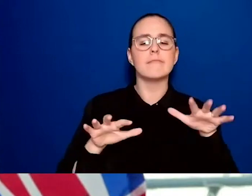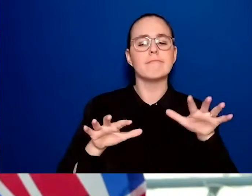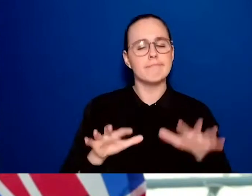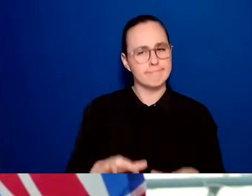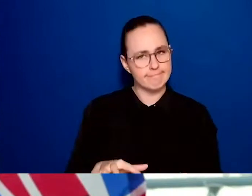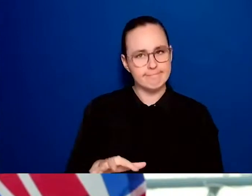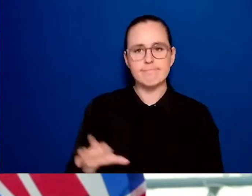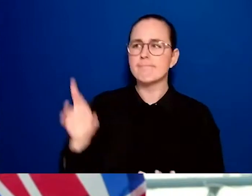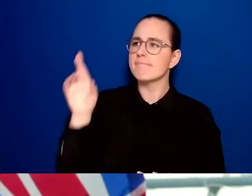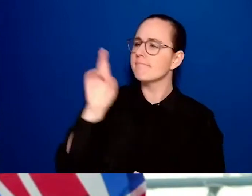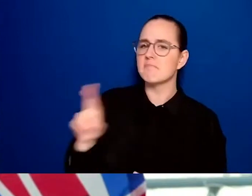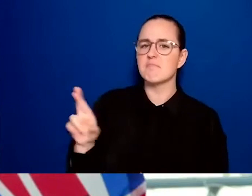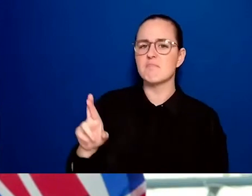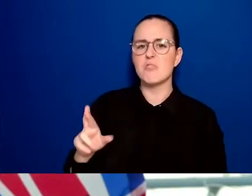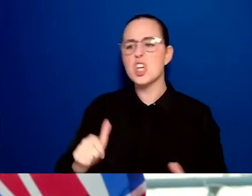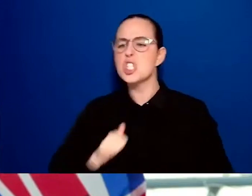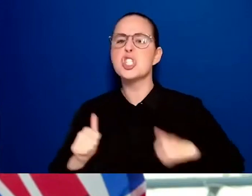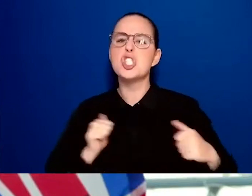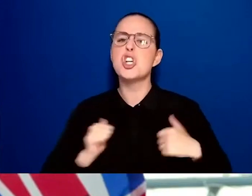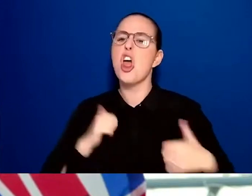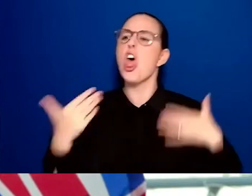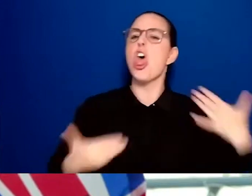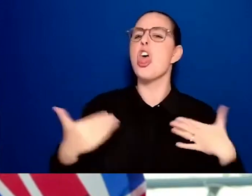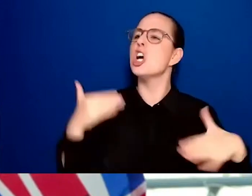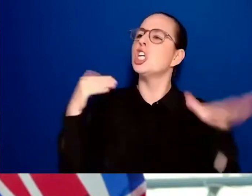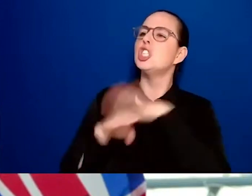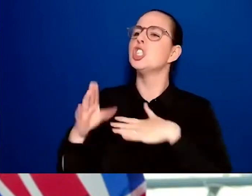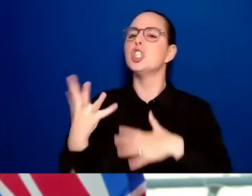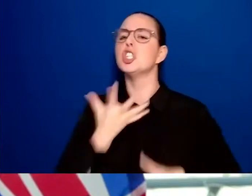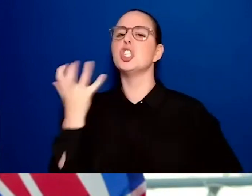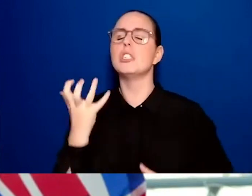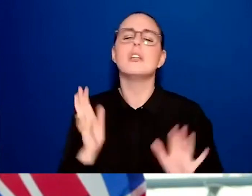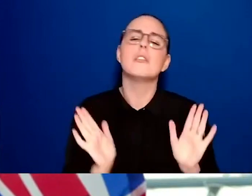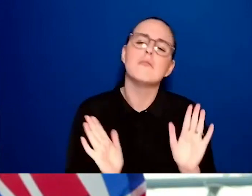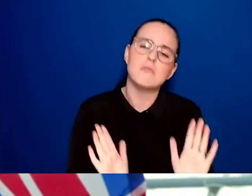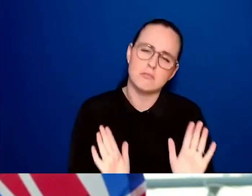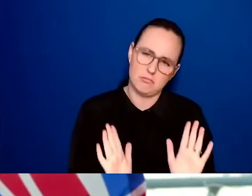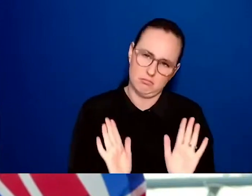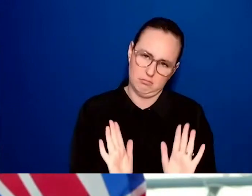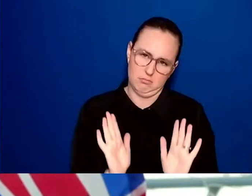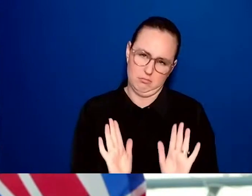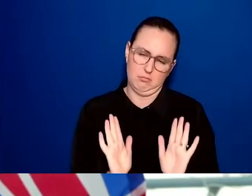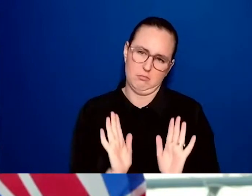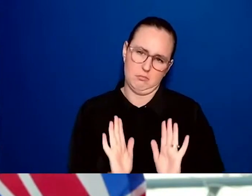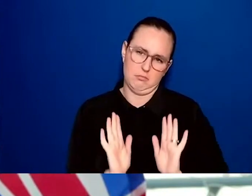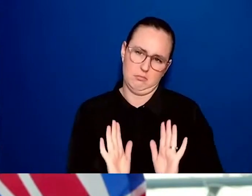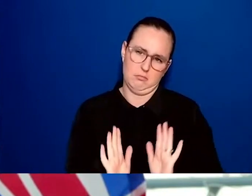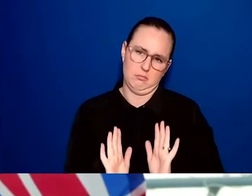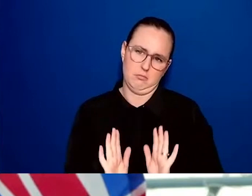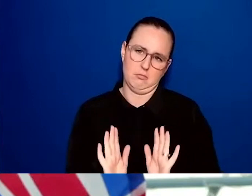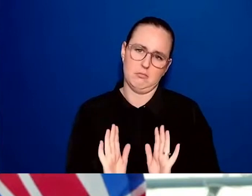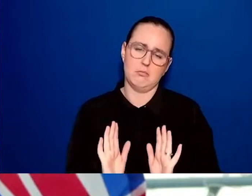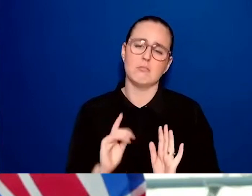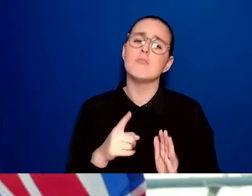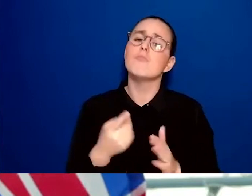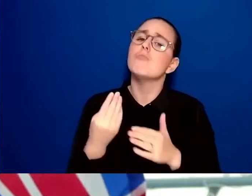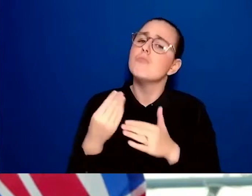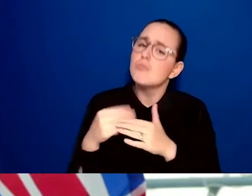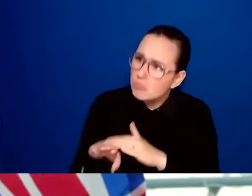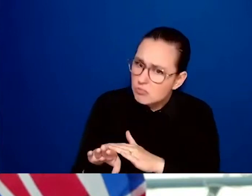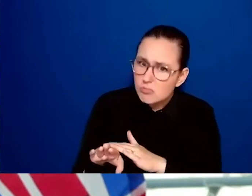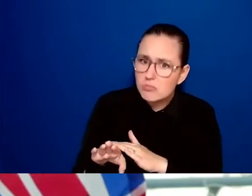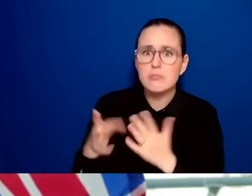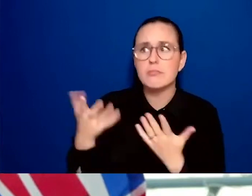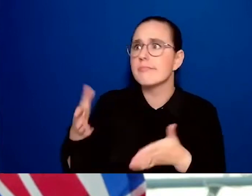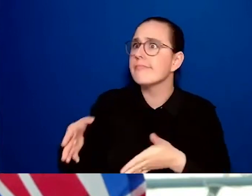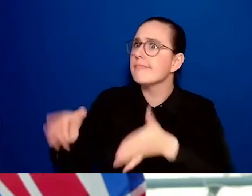time. It's making sure you continue to wear a mask in all healthcare settings. That is still the rule. That is